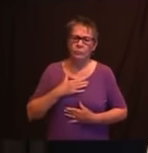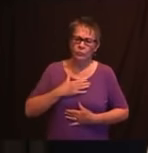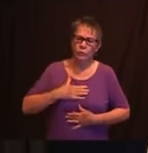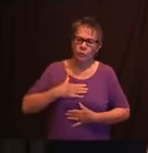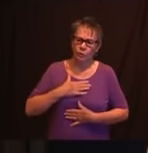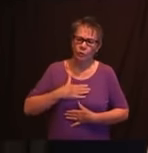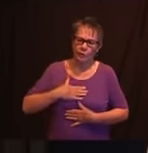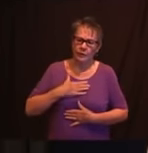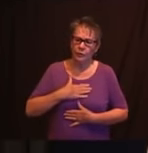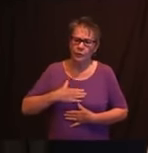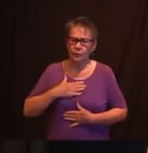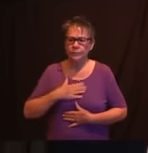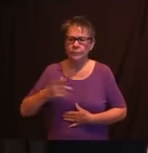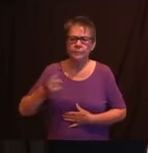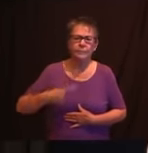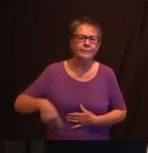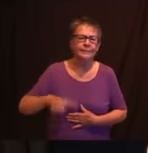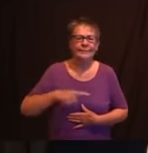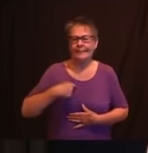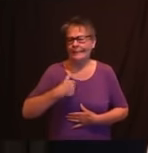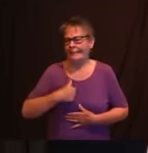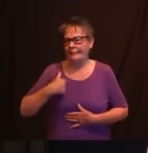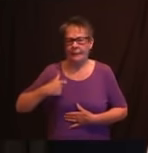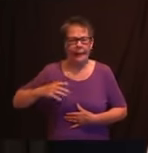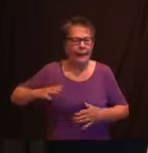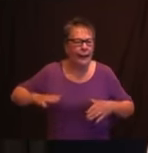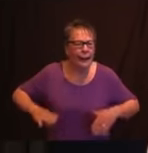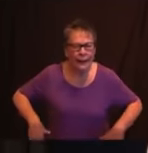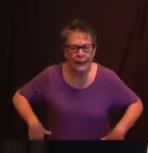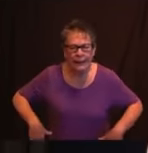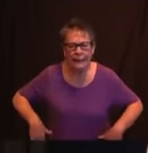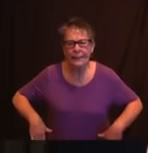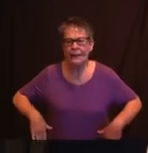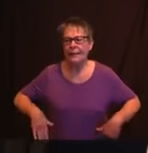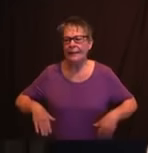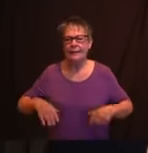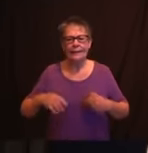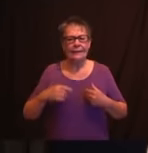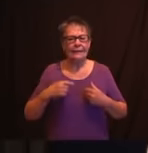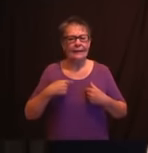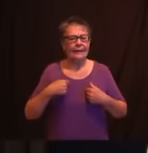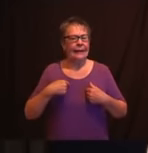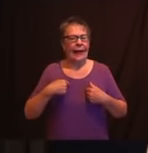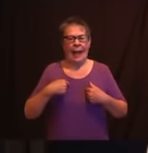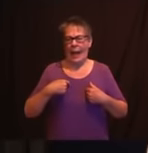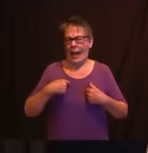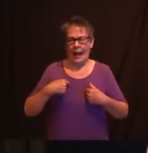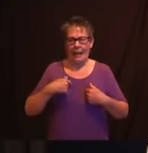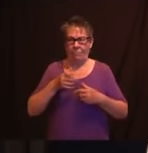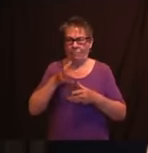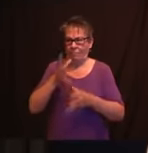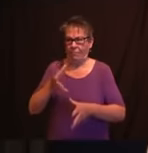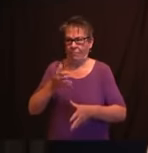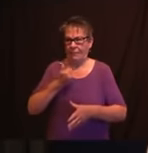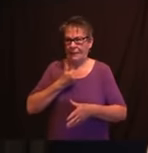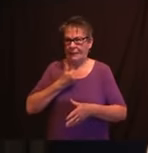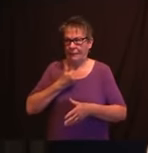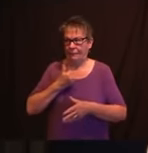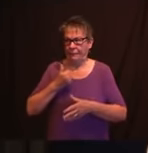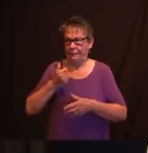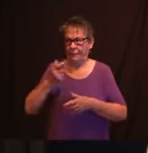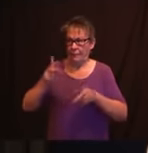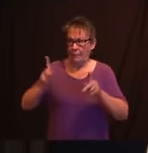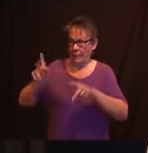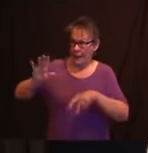so actually being late today, and with you, who I know is someone who's actually also quite punctual, I am